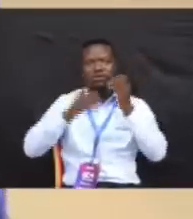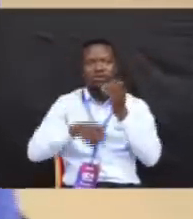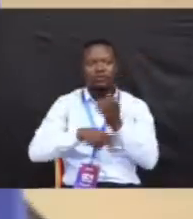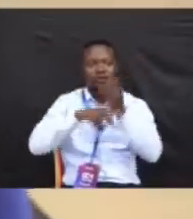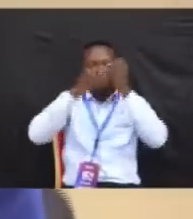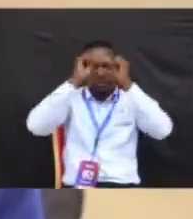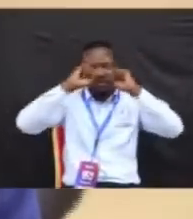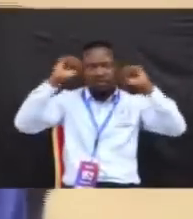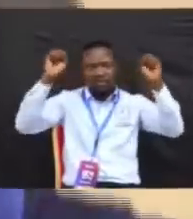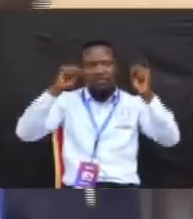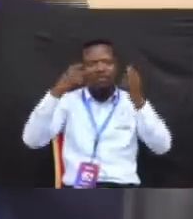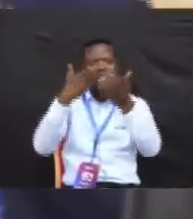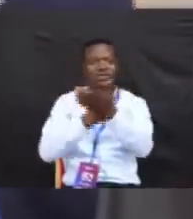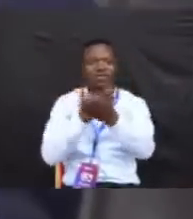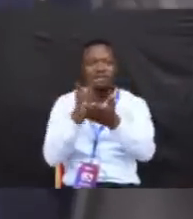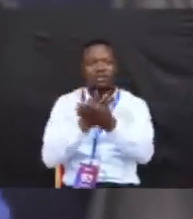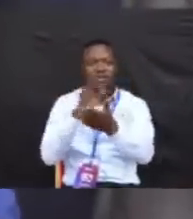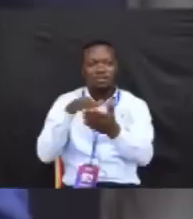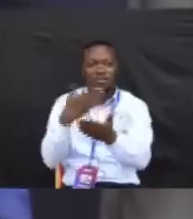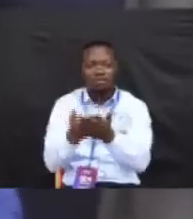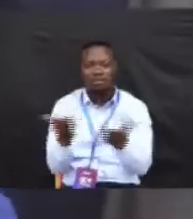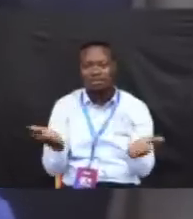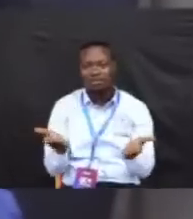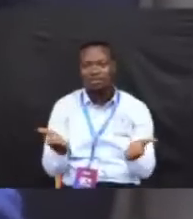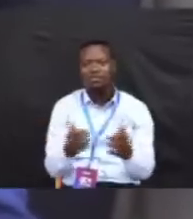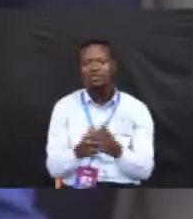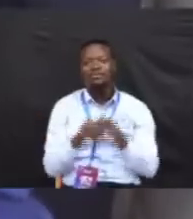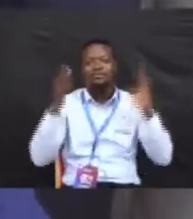Ghana has arrived.